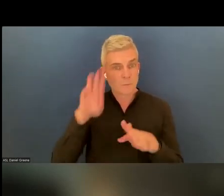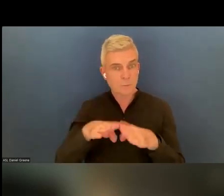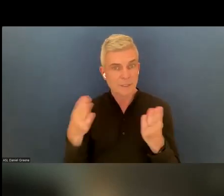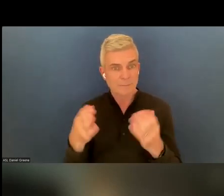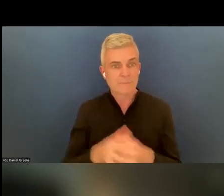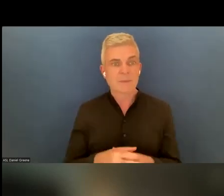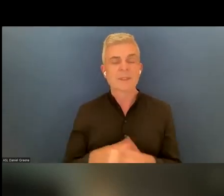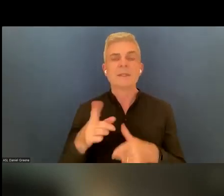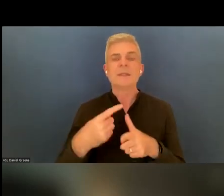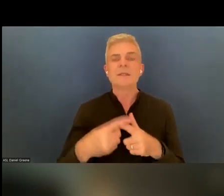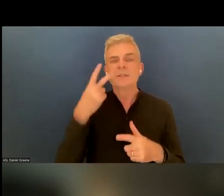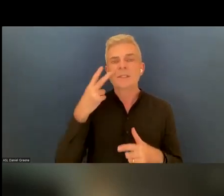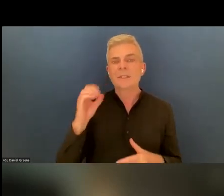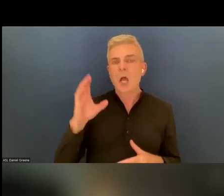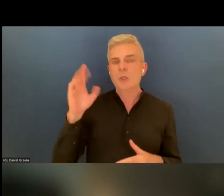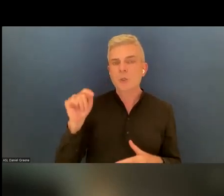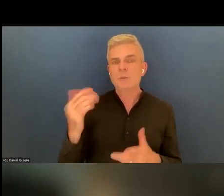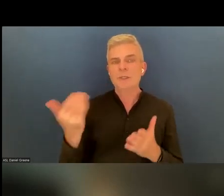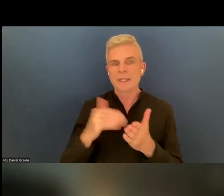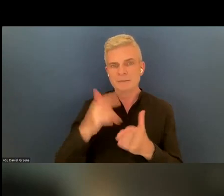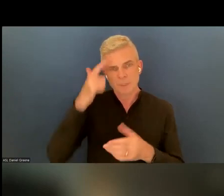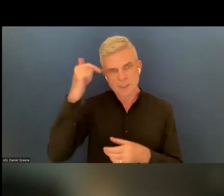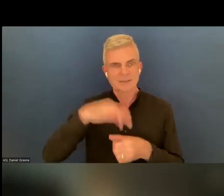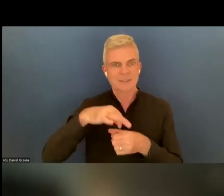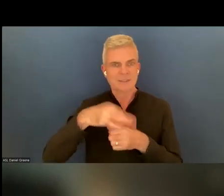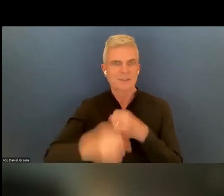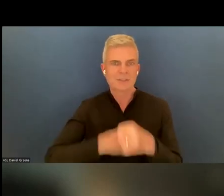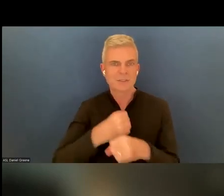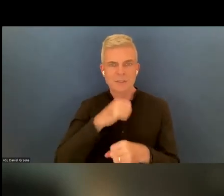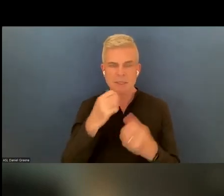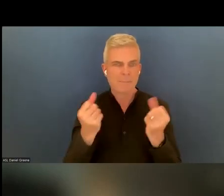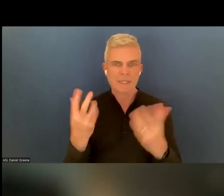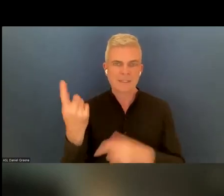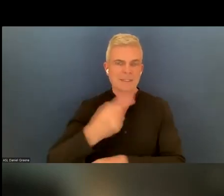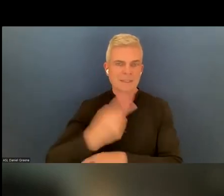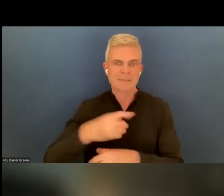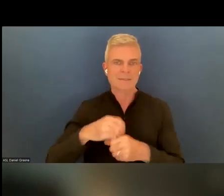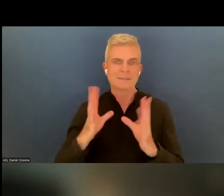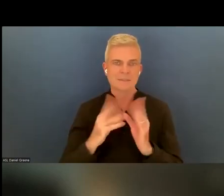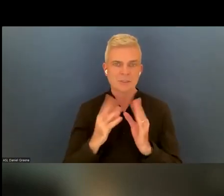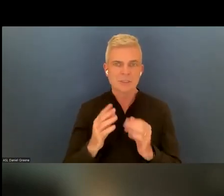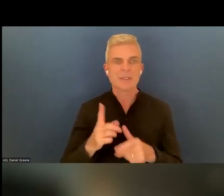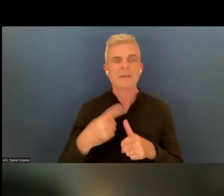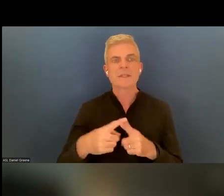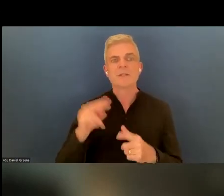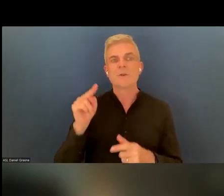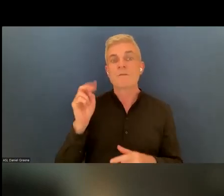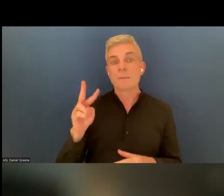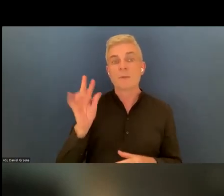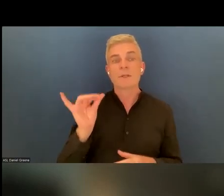see October, again, given the election year, not a whole lot of days in session there. And then November is